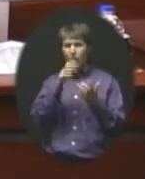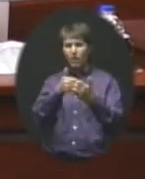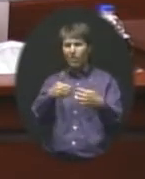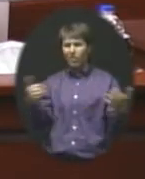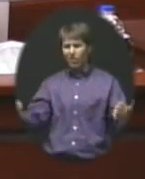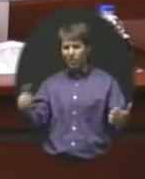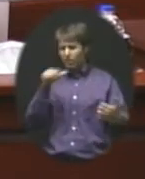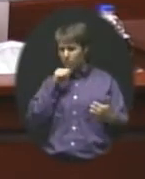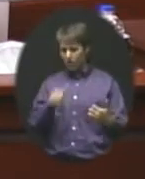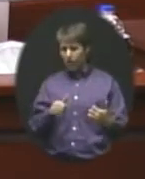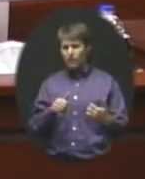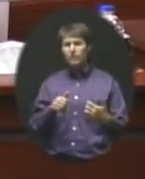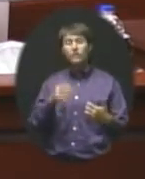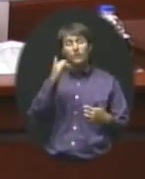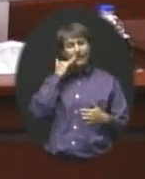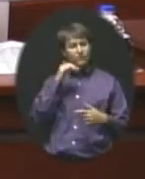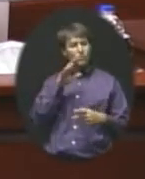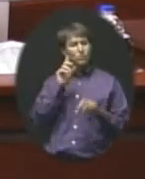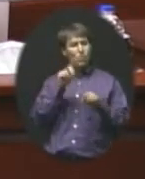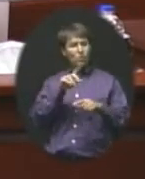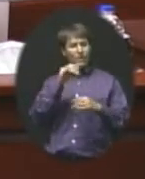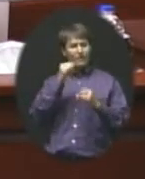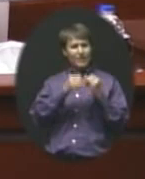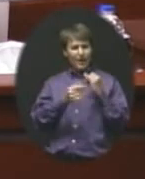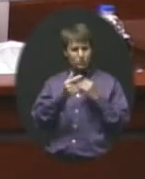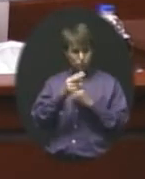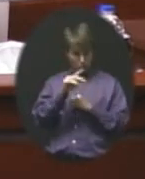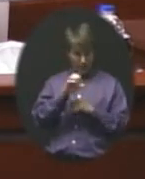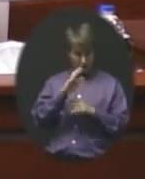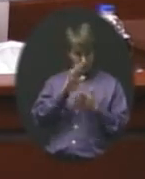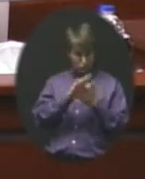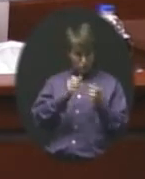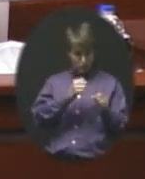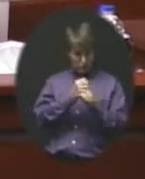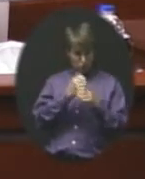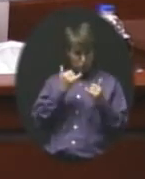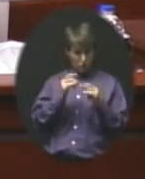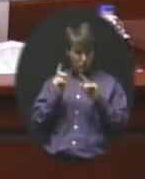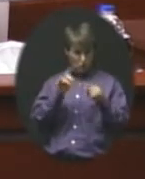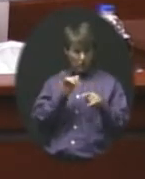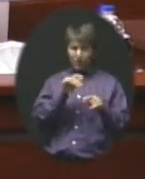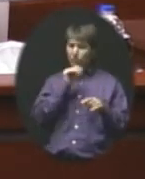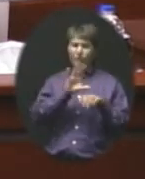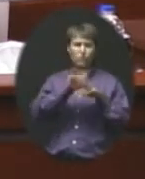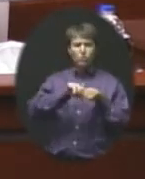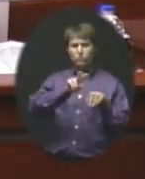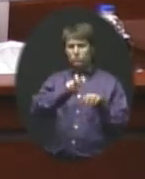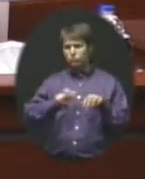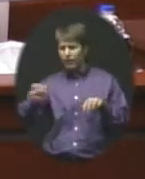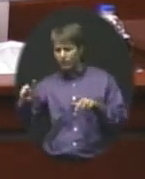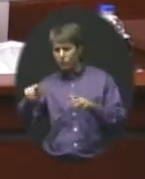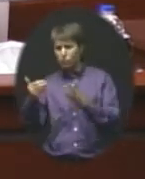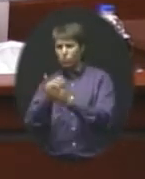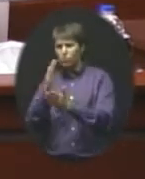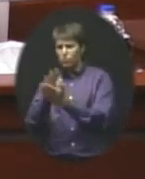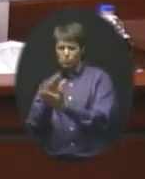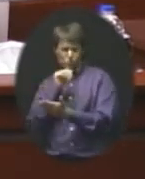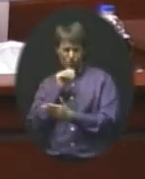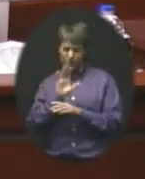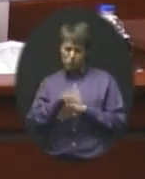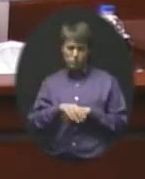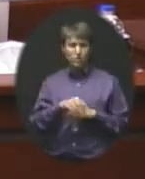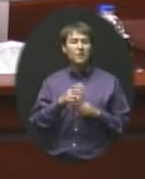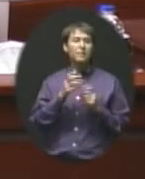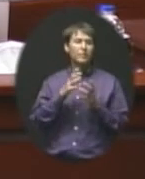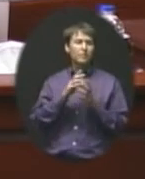up. If you are in that last grade of the school you're currently attending, we don't force you to go usually to that new school. There's usually